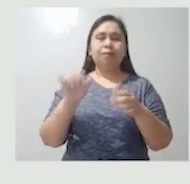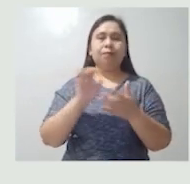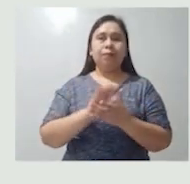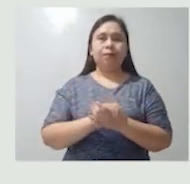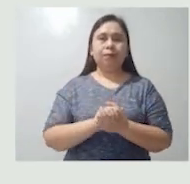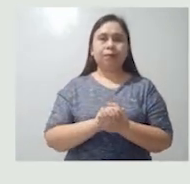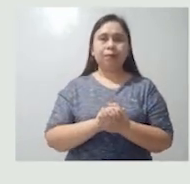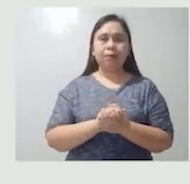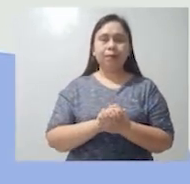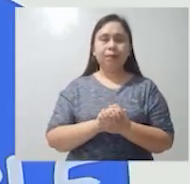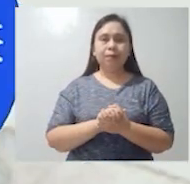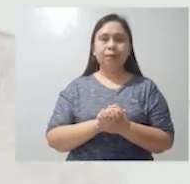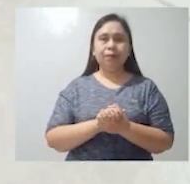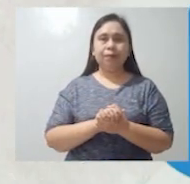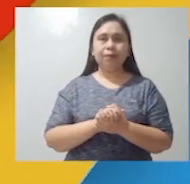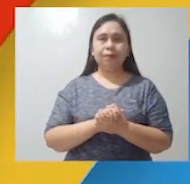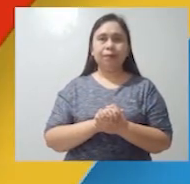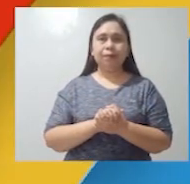least.